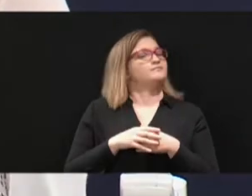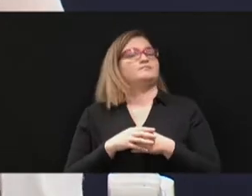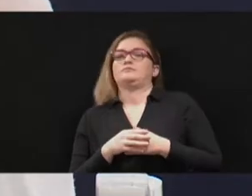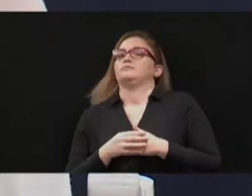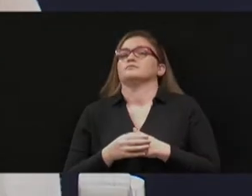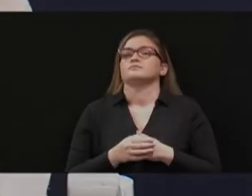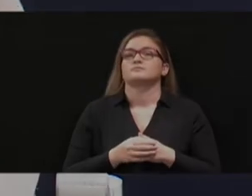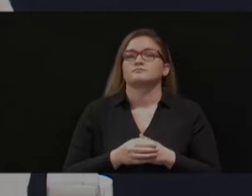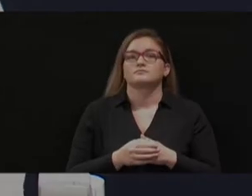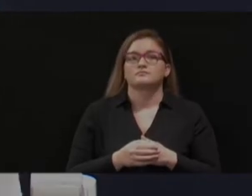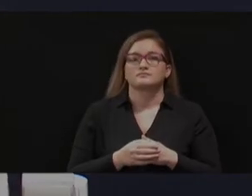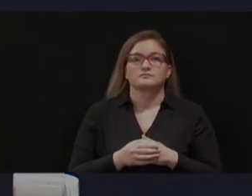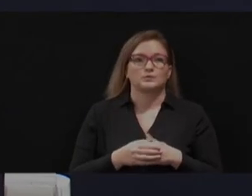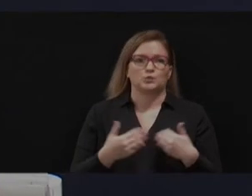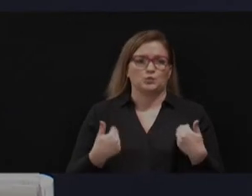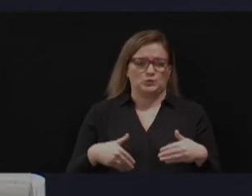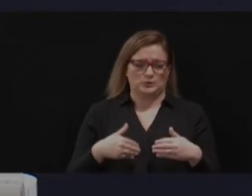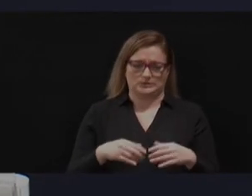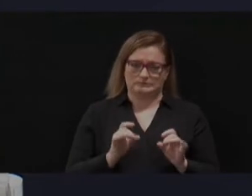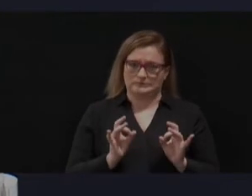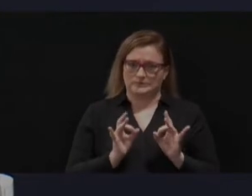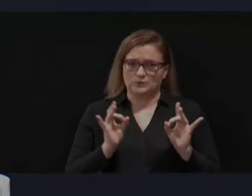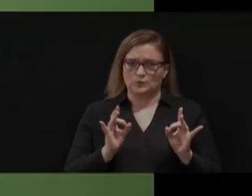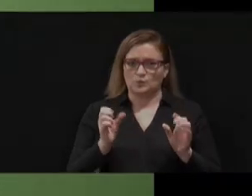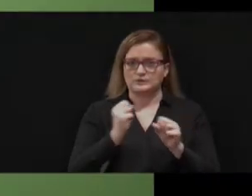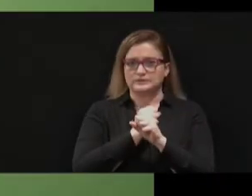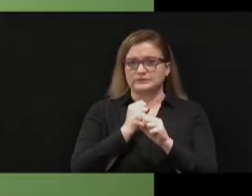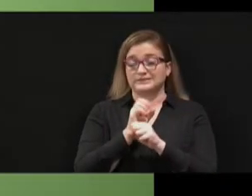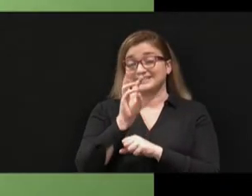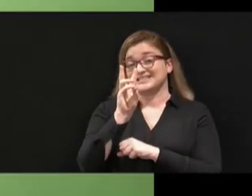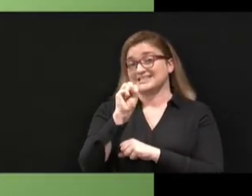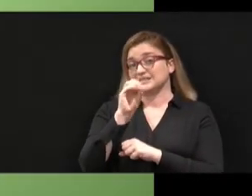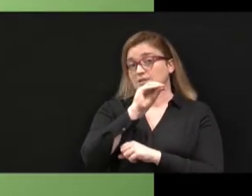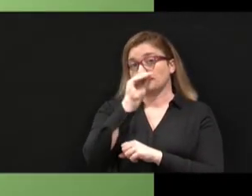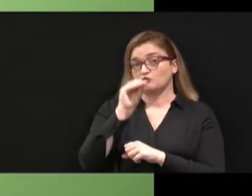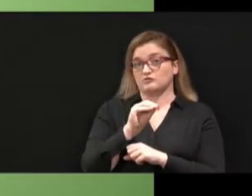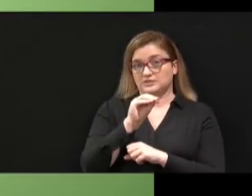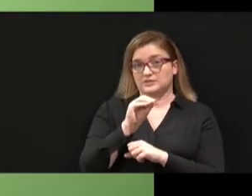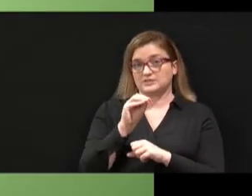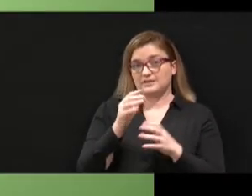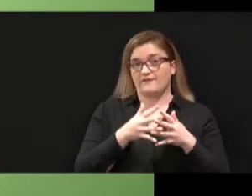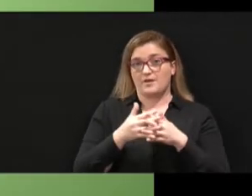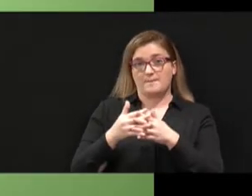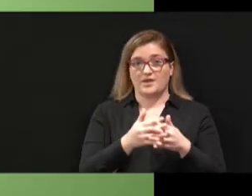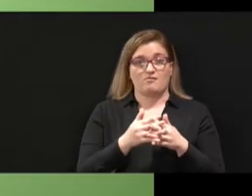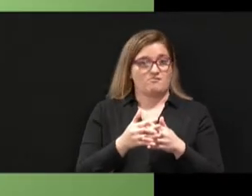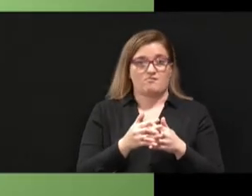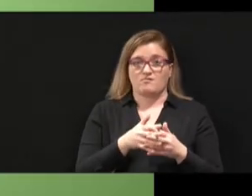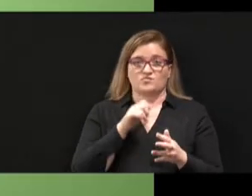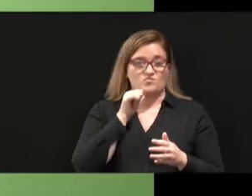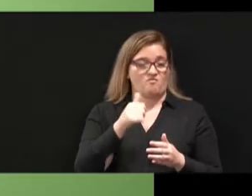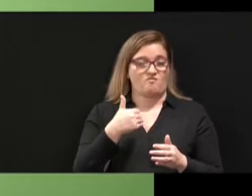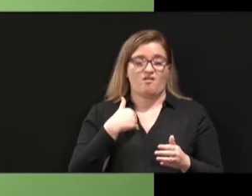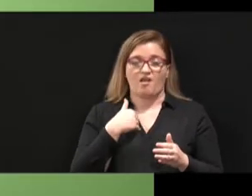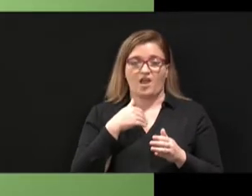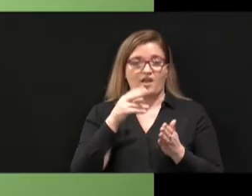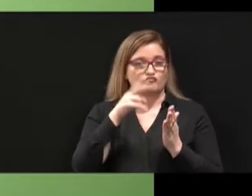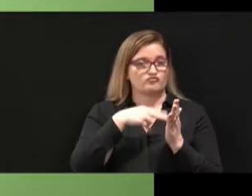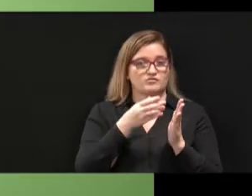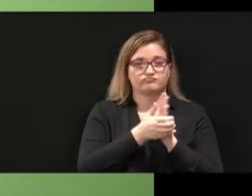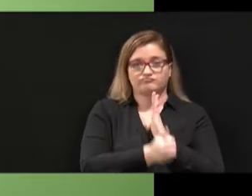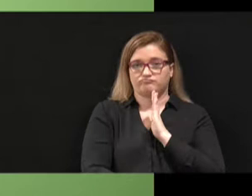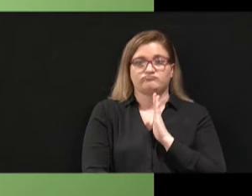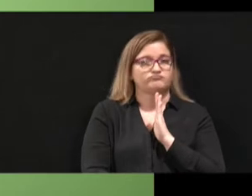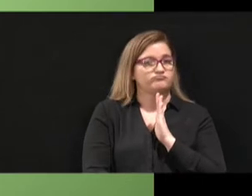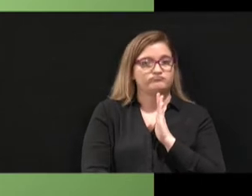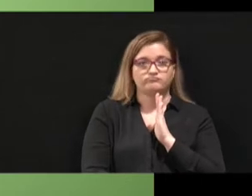There are some unsettling statistics, and that is 60% of America's inmates are illiterate. So just think, if we could